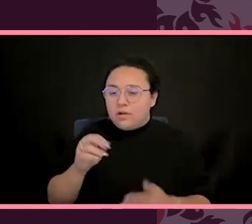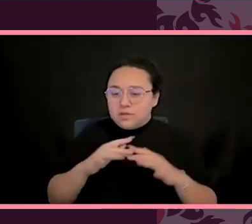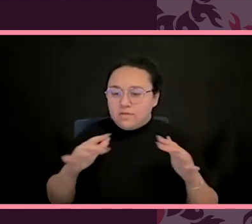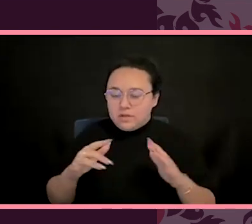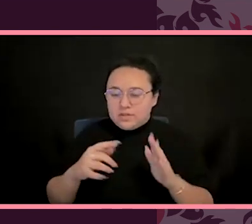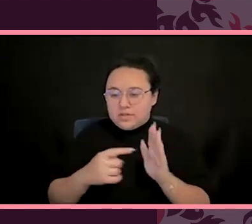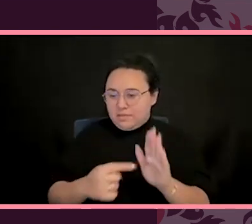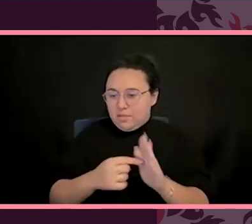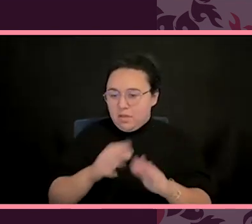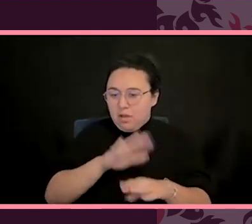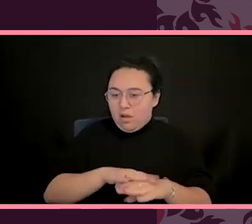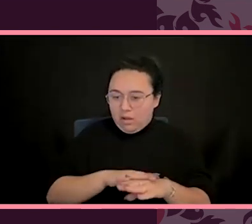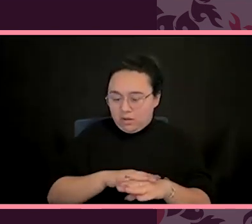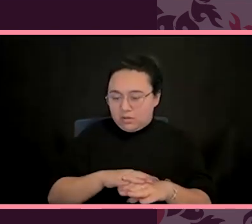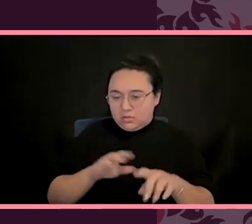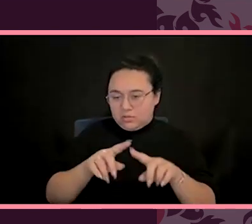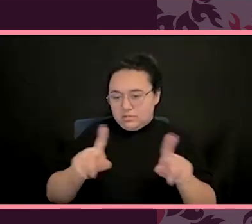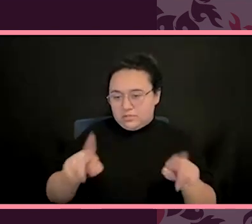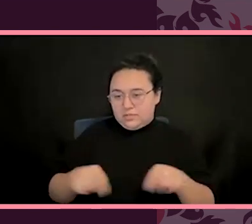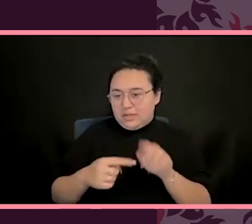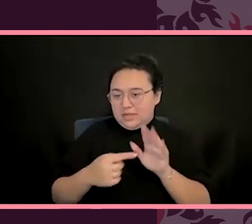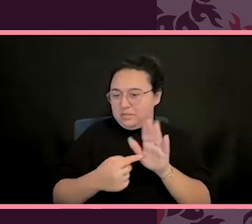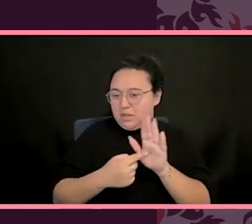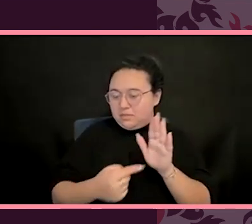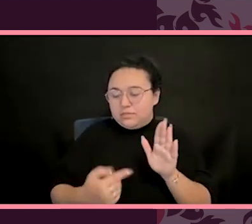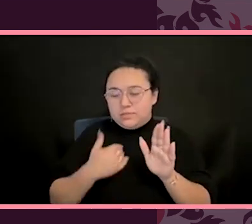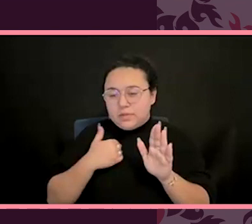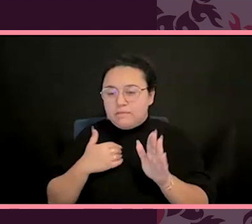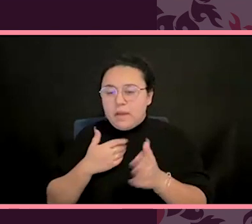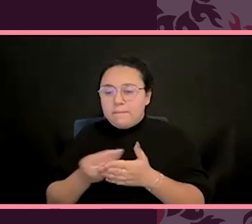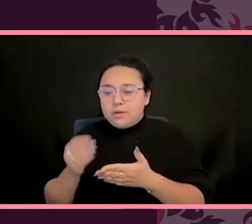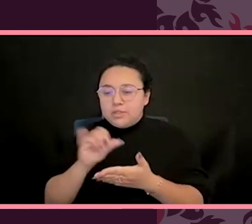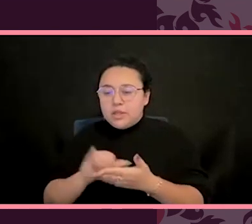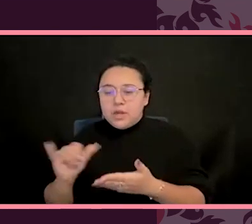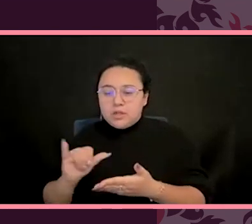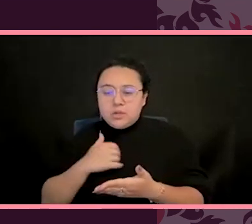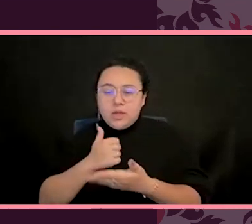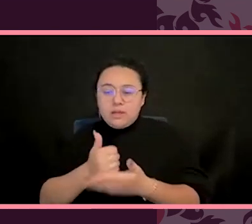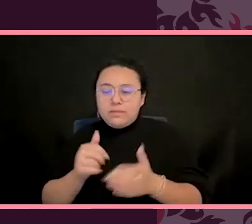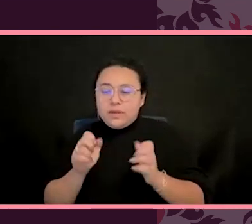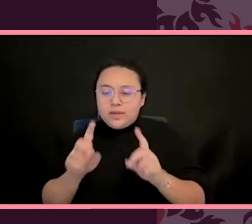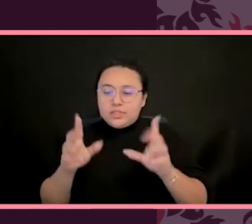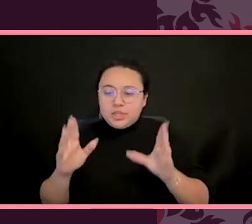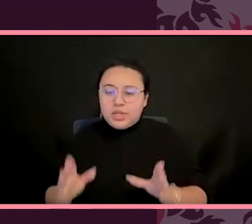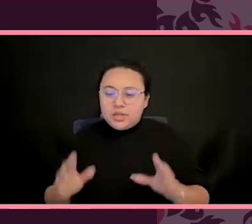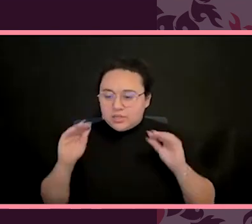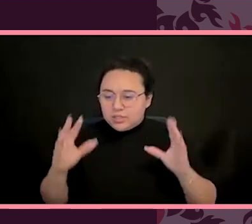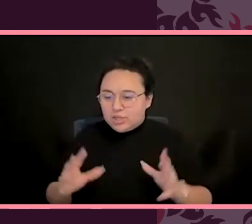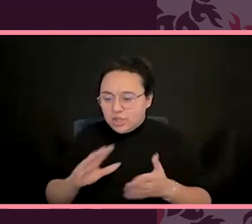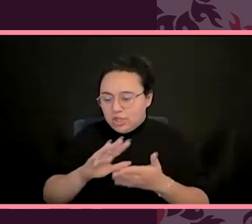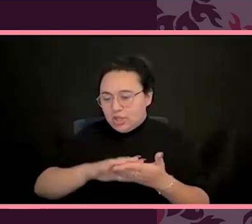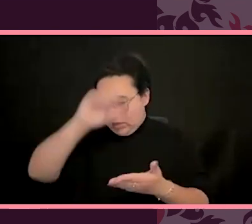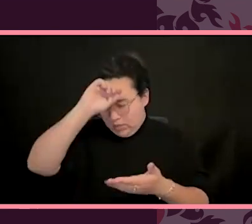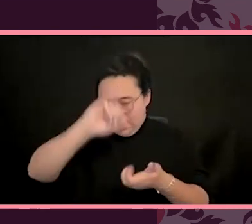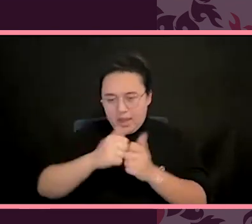symbol on them. And so I've purchased those. And those also can help educators learn how to support your children in the